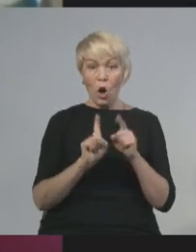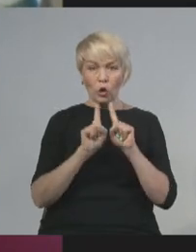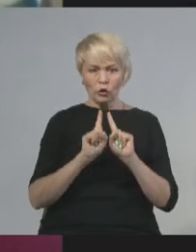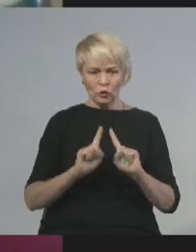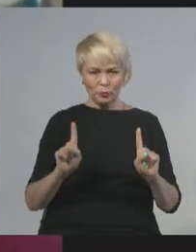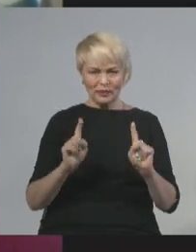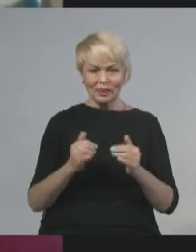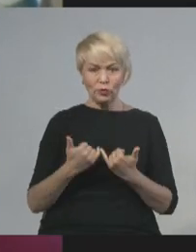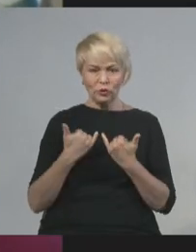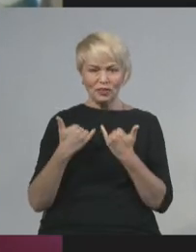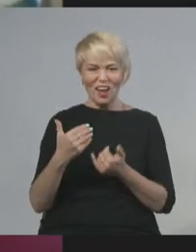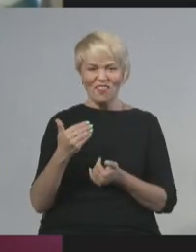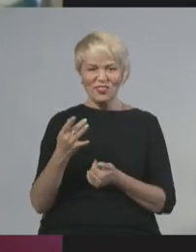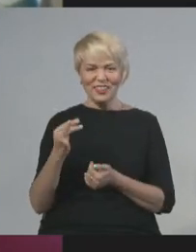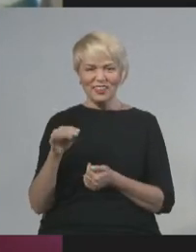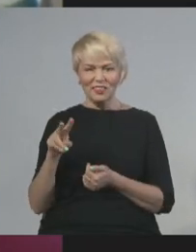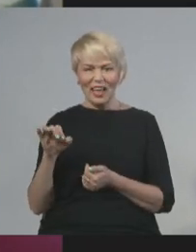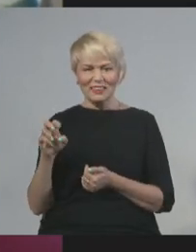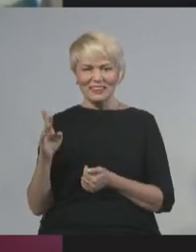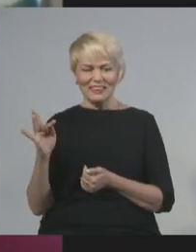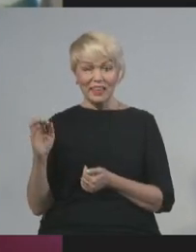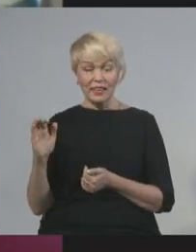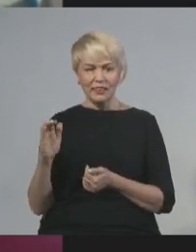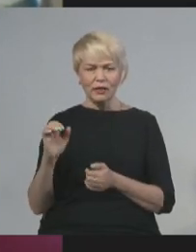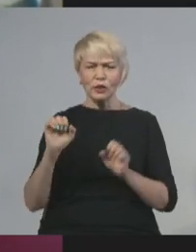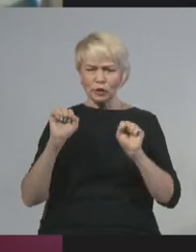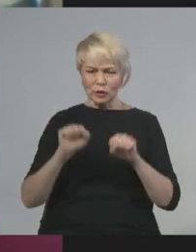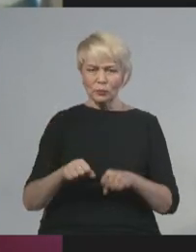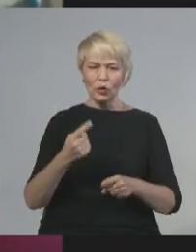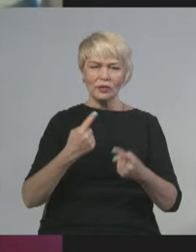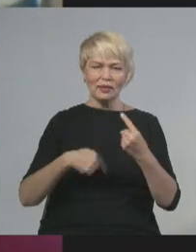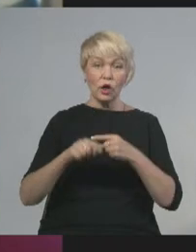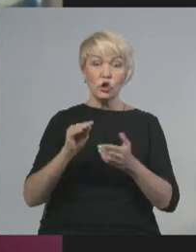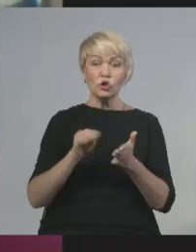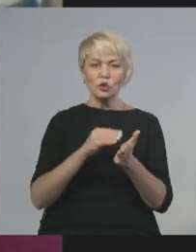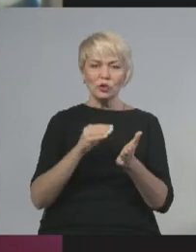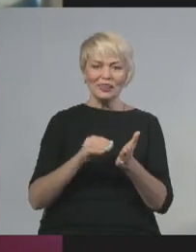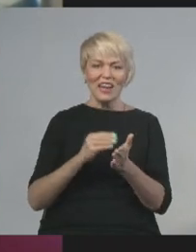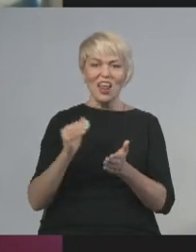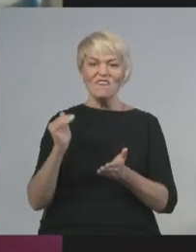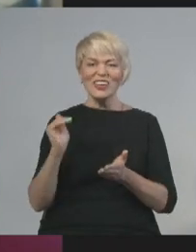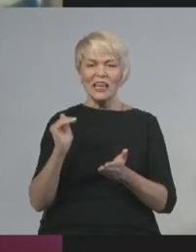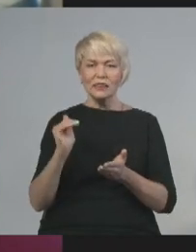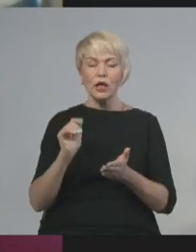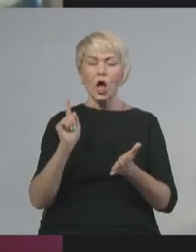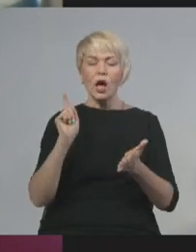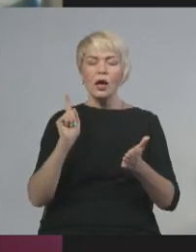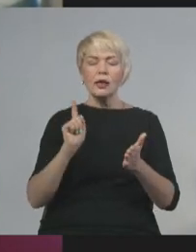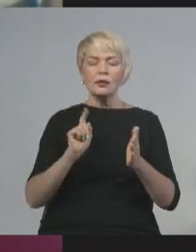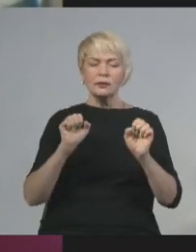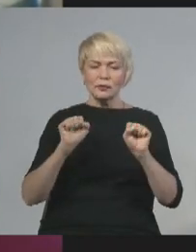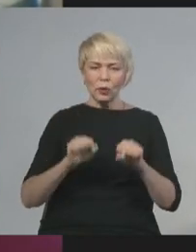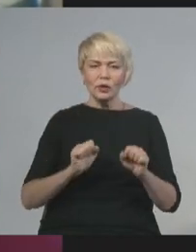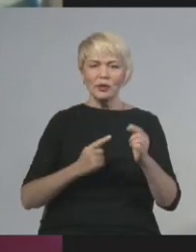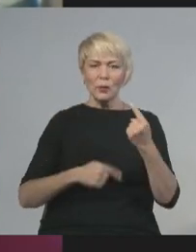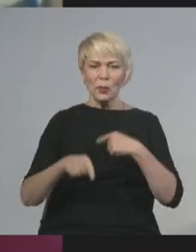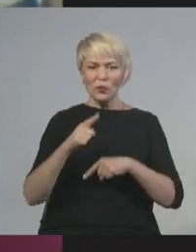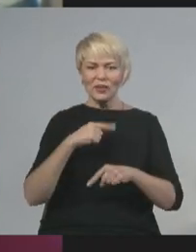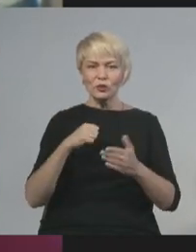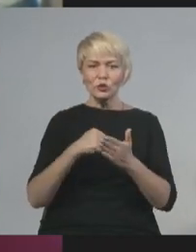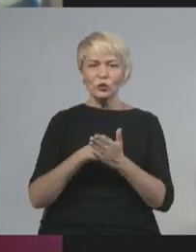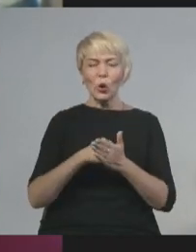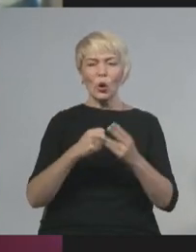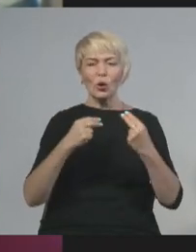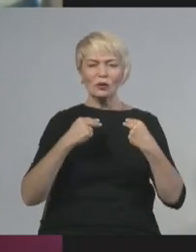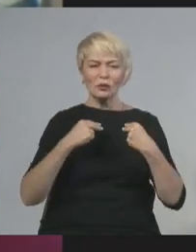are back to work and uh in in greater numbers sadly there were firings in in big newspapers